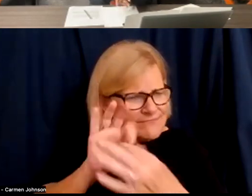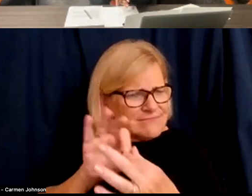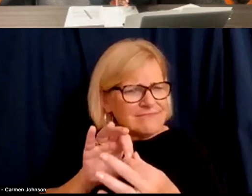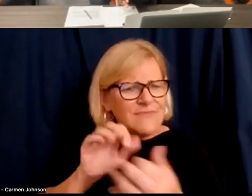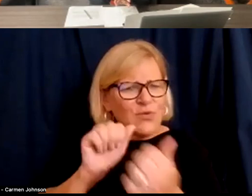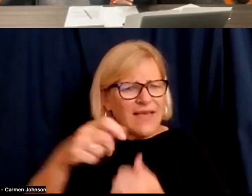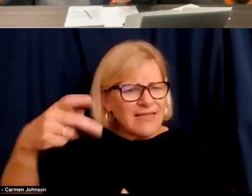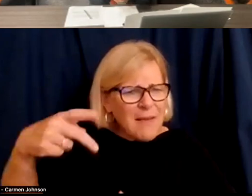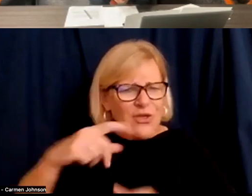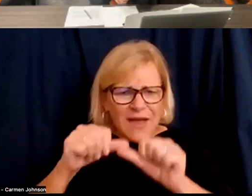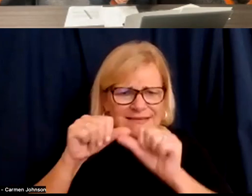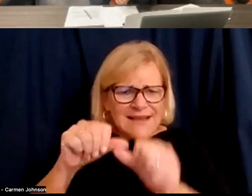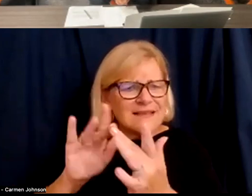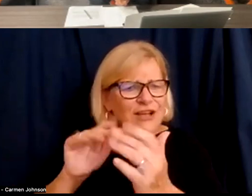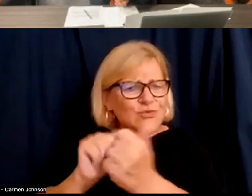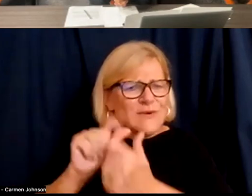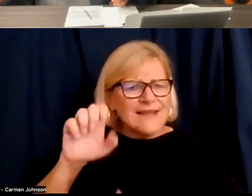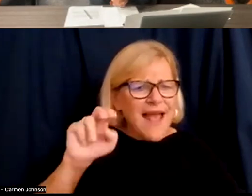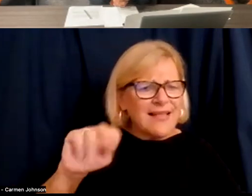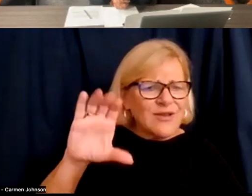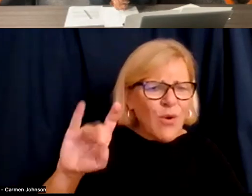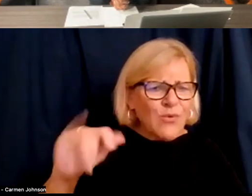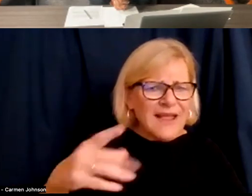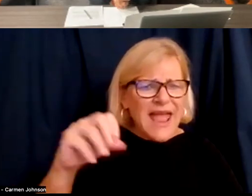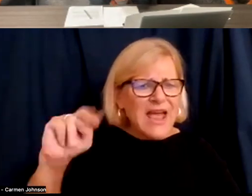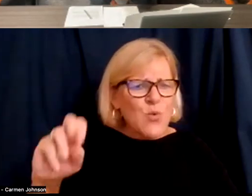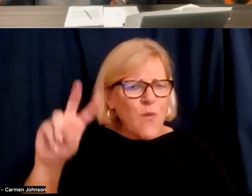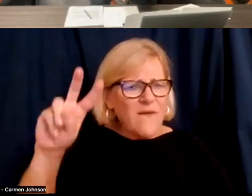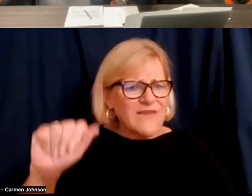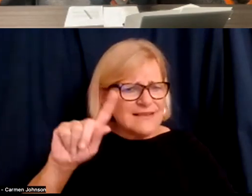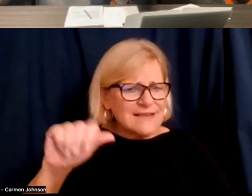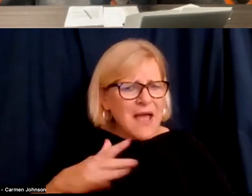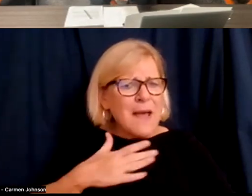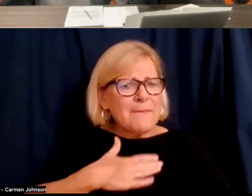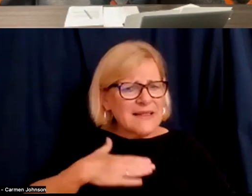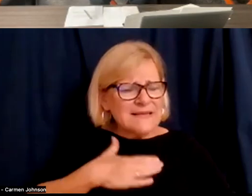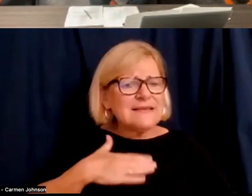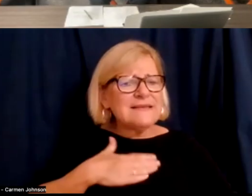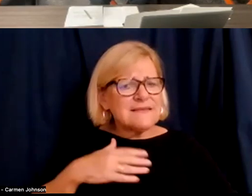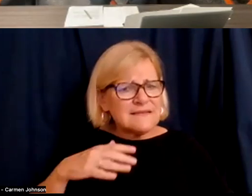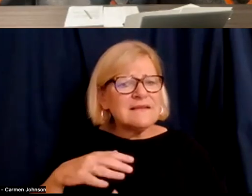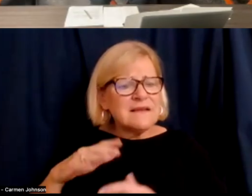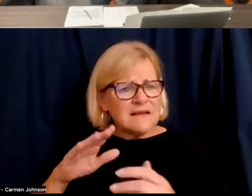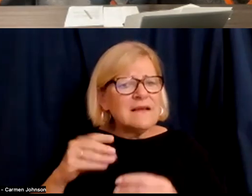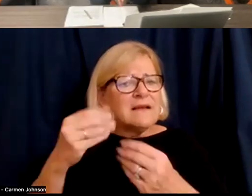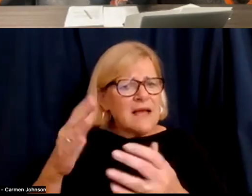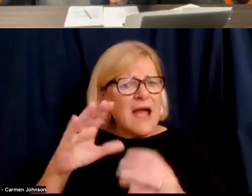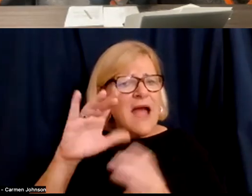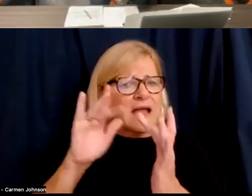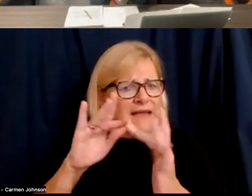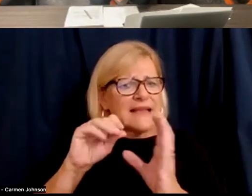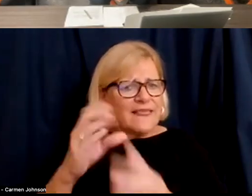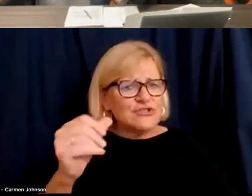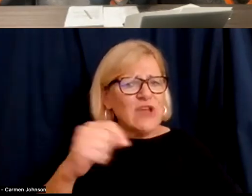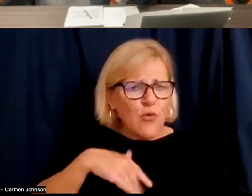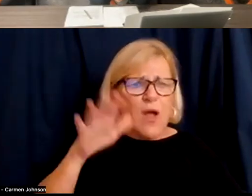invited to stay in touch with Allan Coding and Nova Zaii. Please refer them or refer your contact in our chat. We will